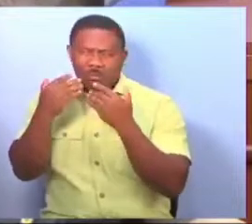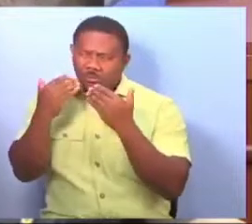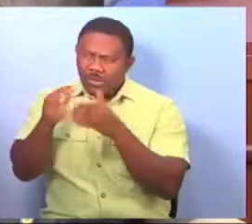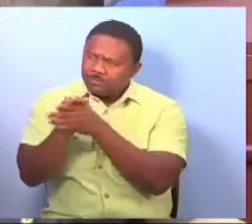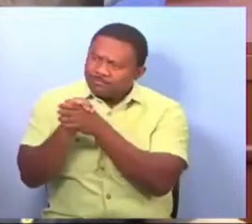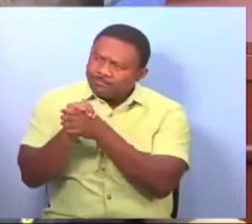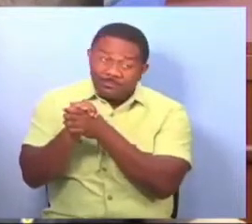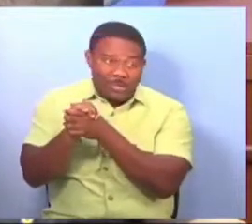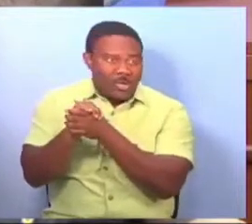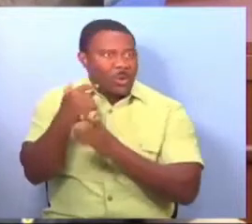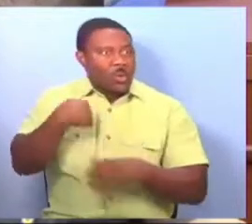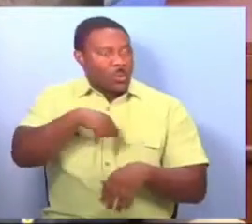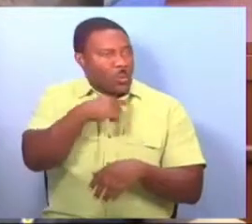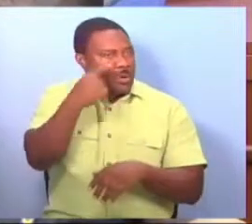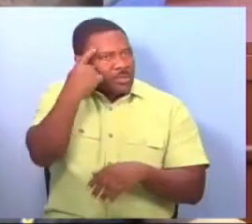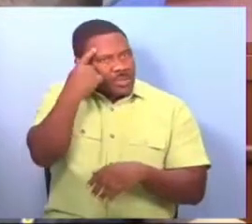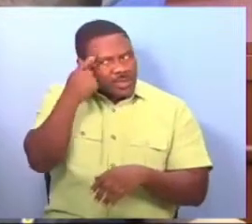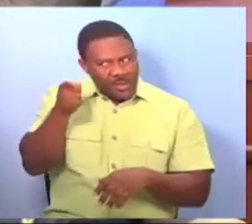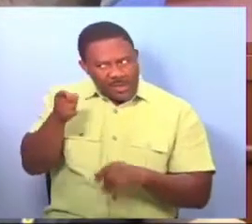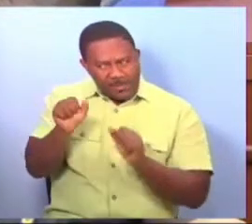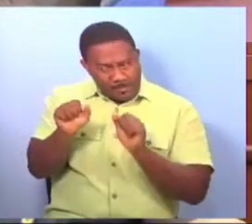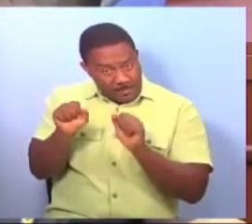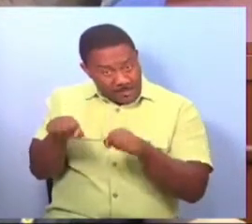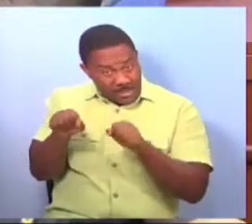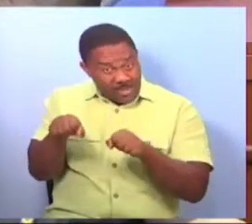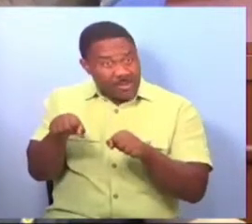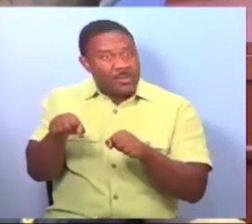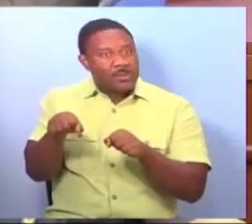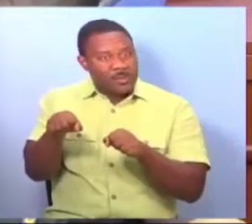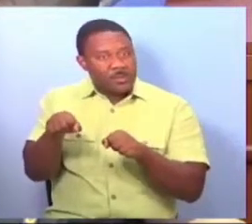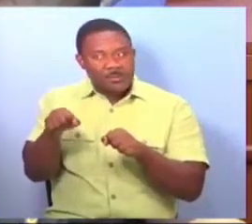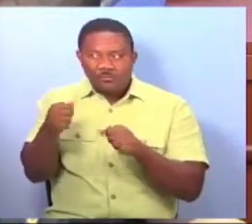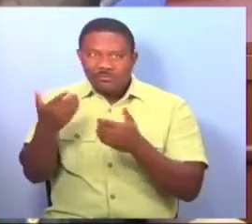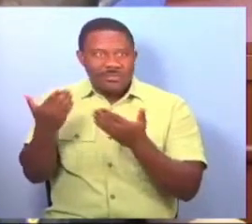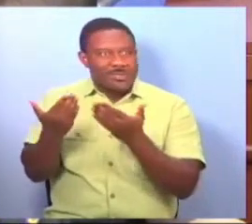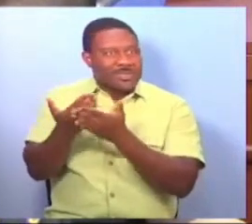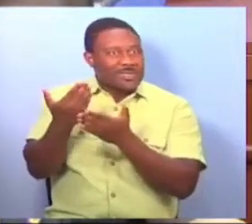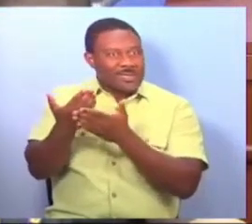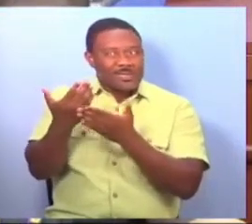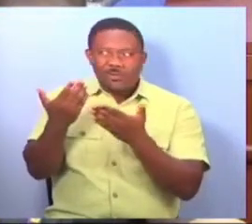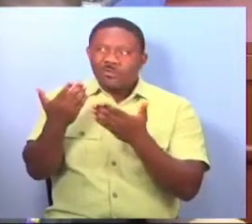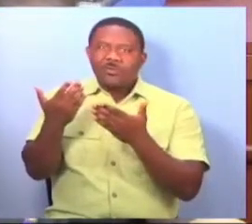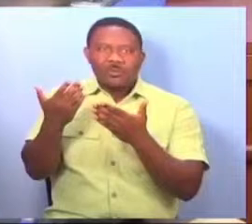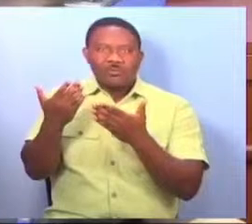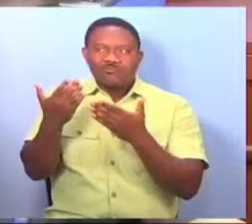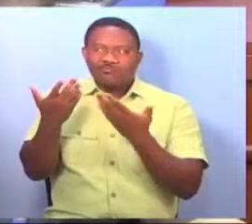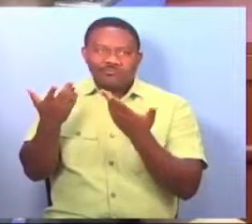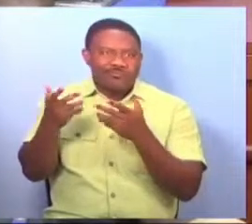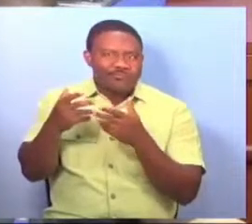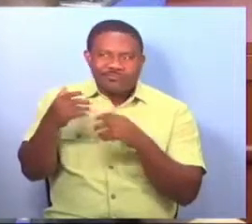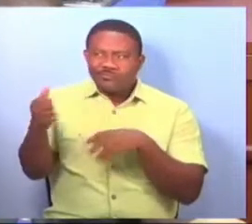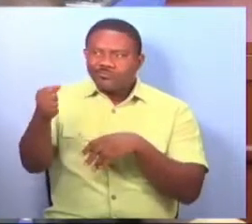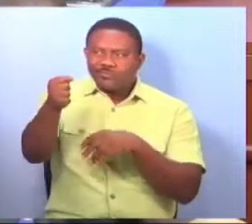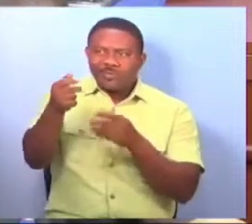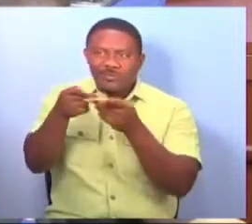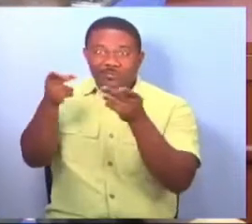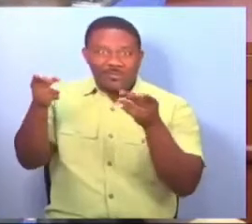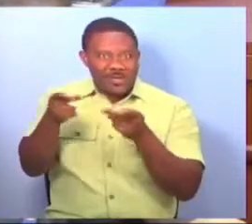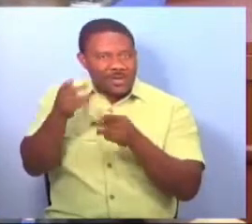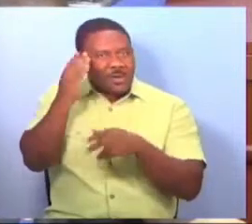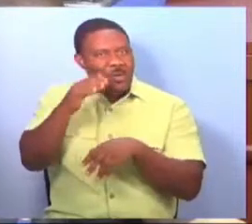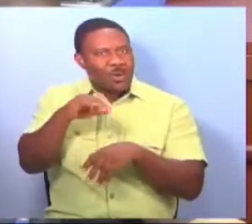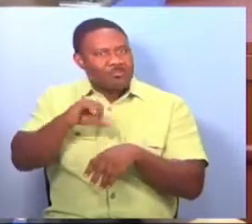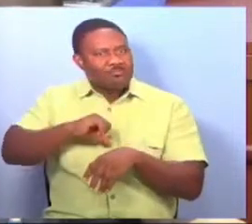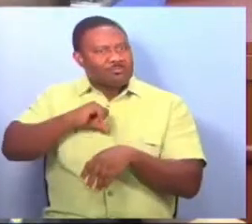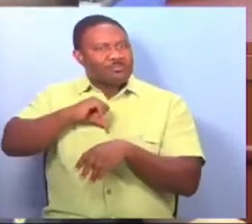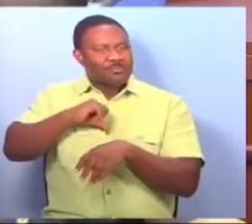that he is able, and going into his new role, he will make us prouder. So today we